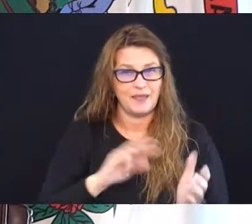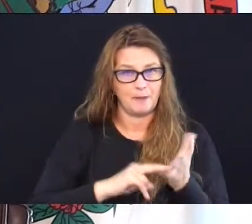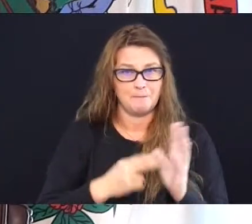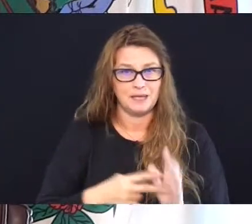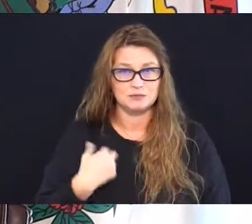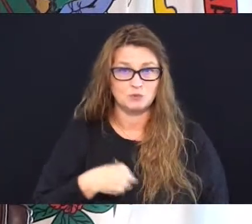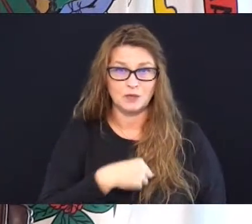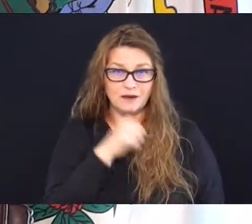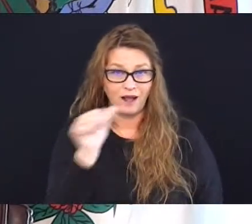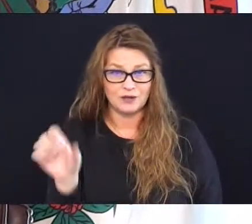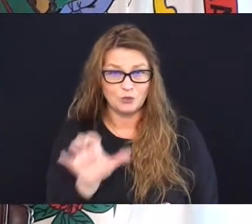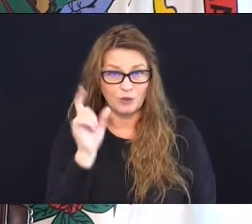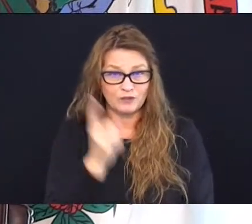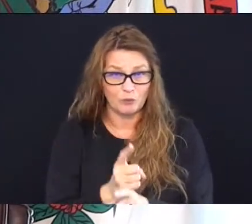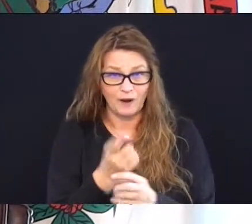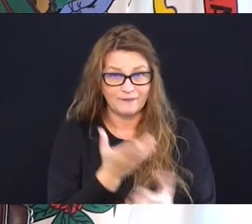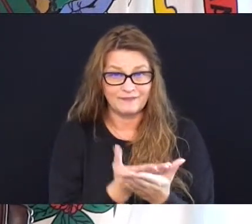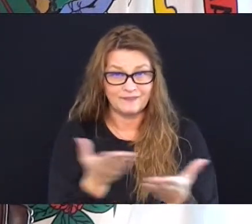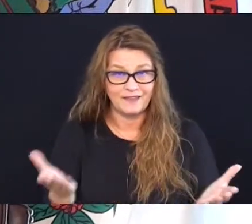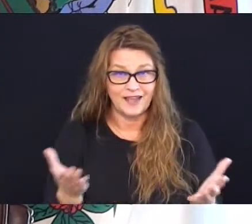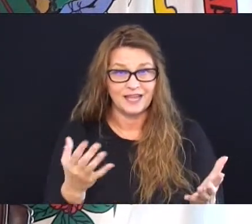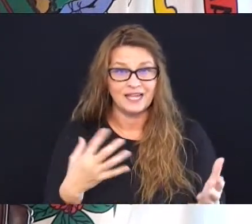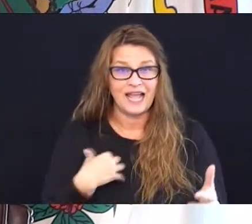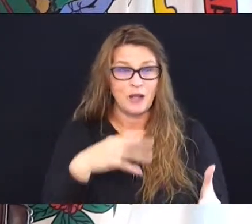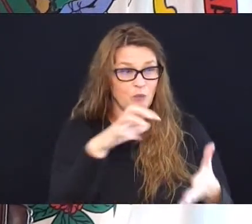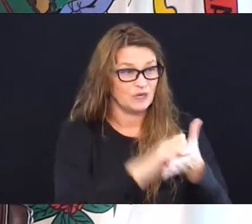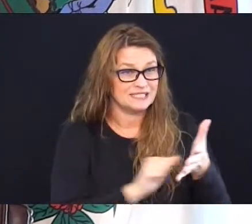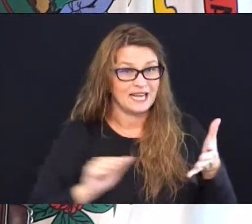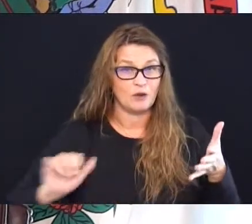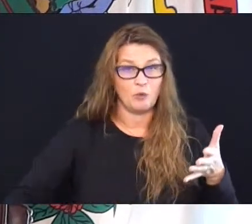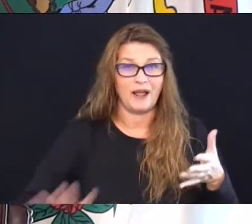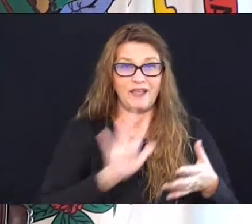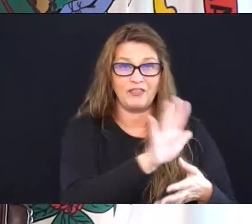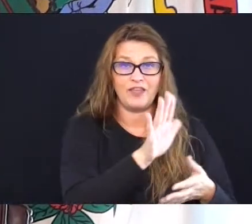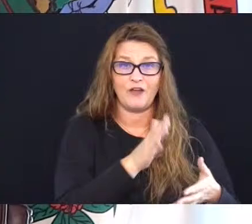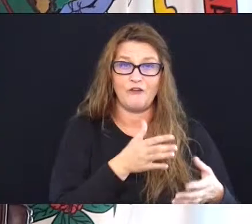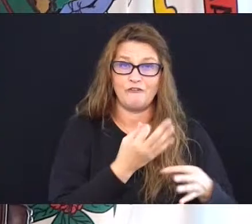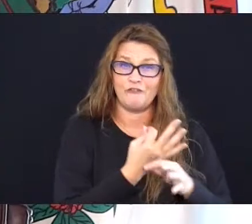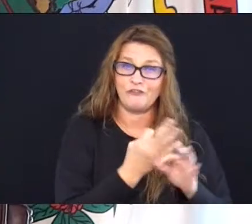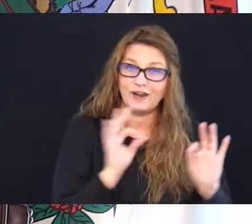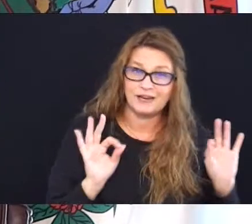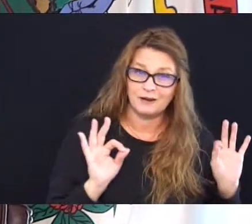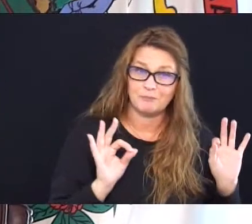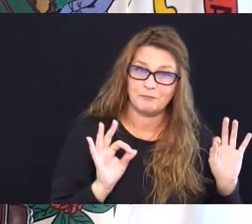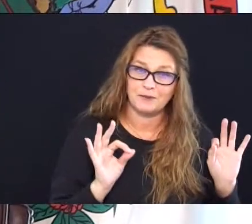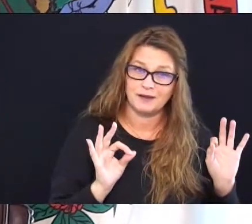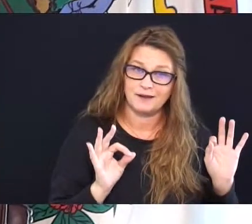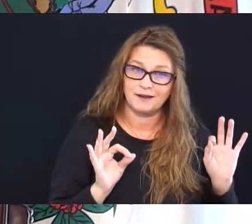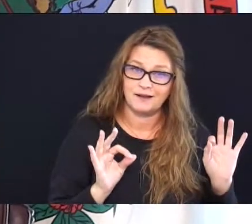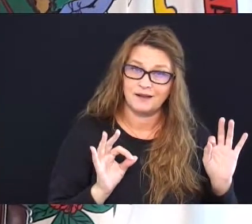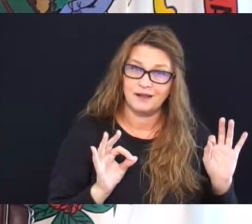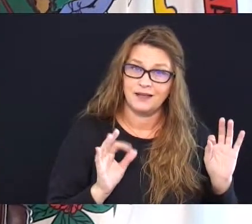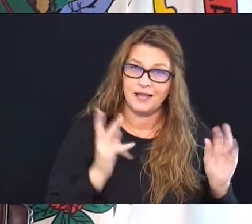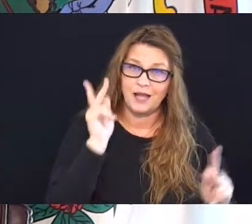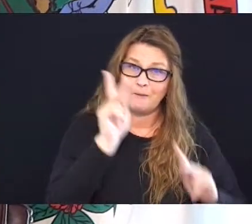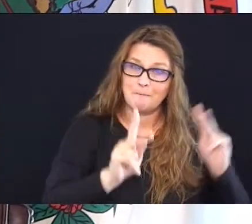stuff, and we're taking away freedom from a nation of millions and millions of people that are